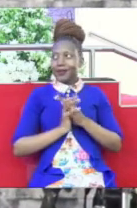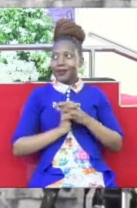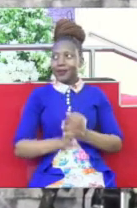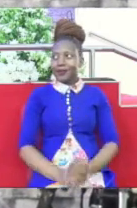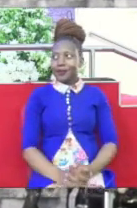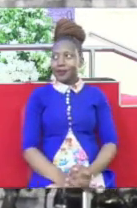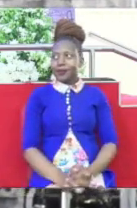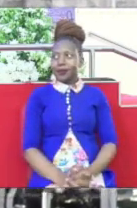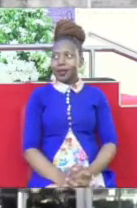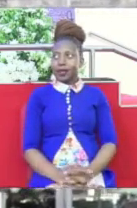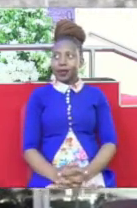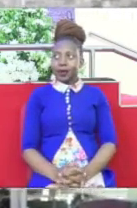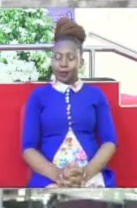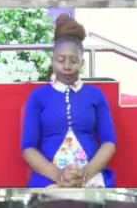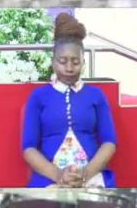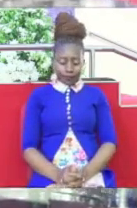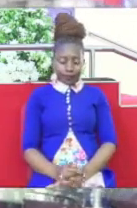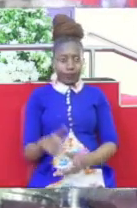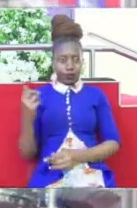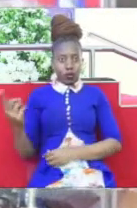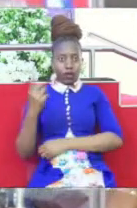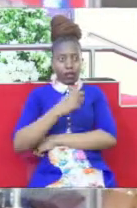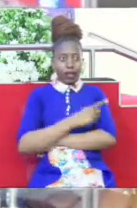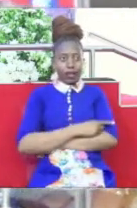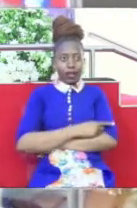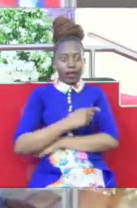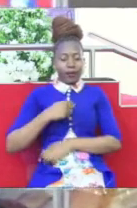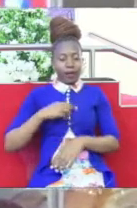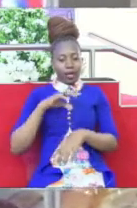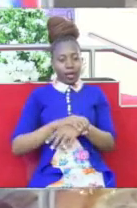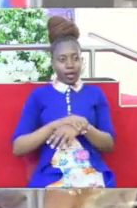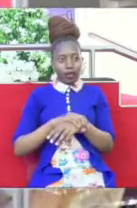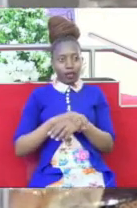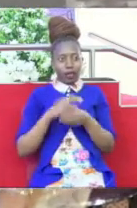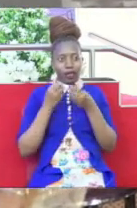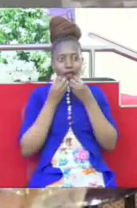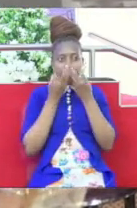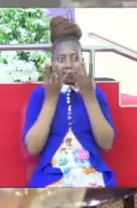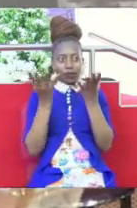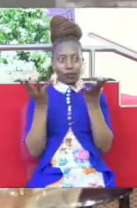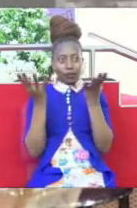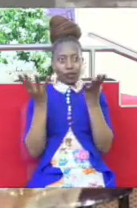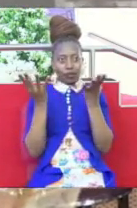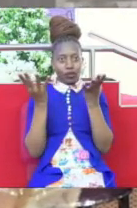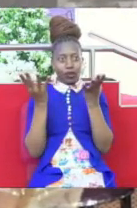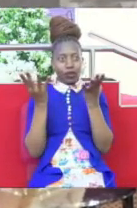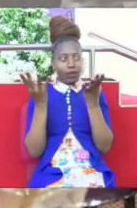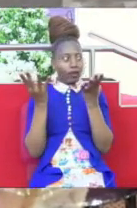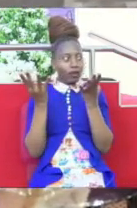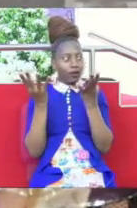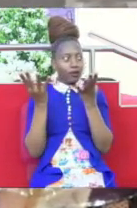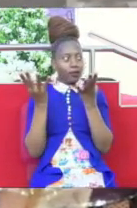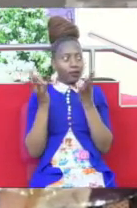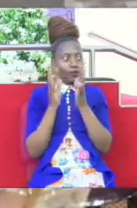You know, one time I got one of those. Siku moja nikapata ujumbe kama huo. I don't mean to digress. Sitaki kuenda kinyume.